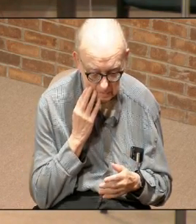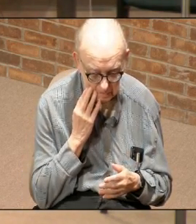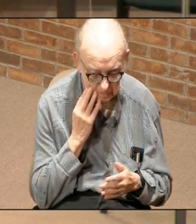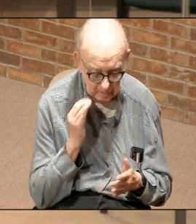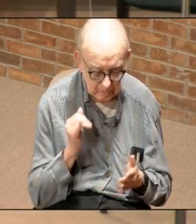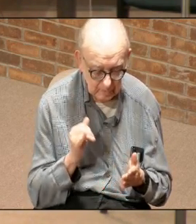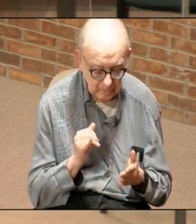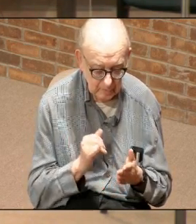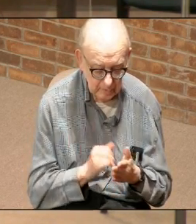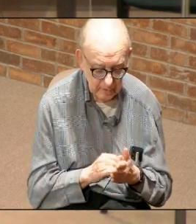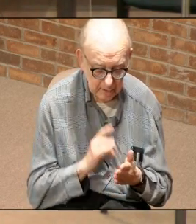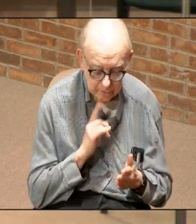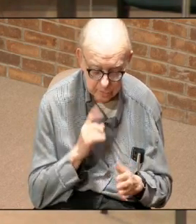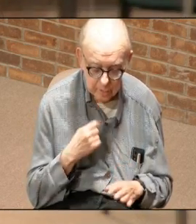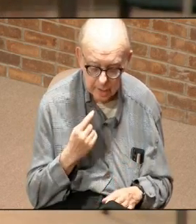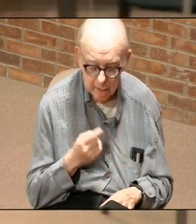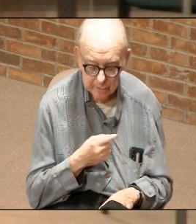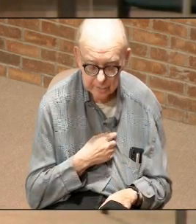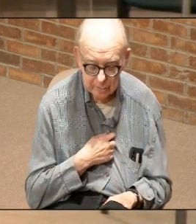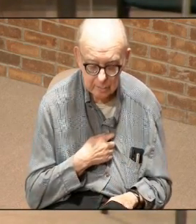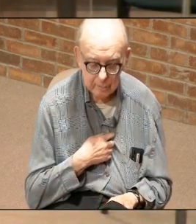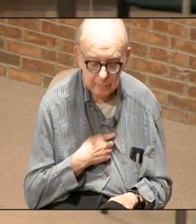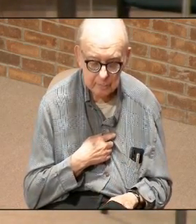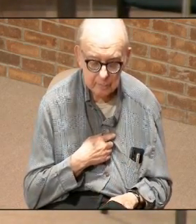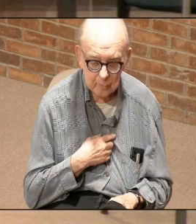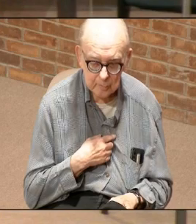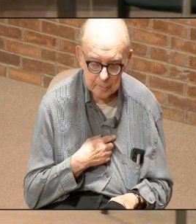that's who we are.